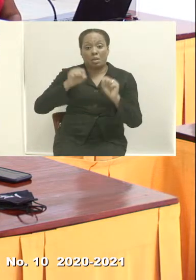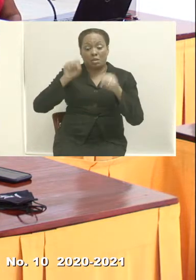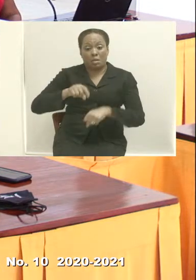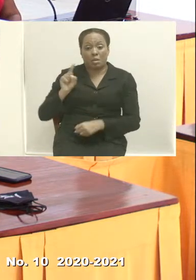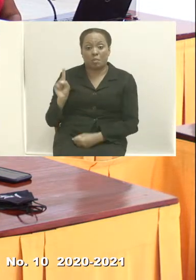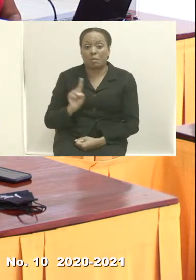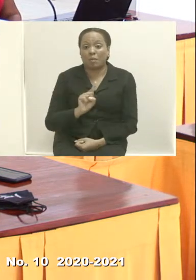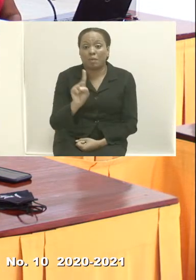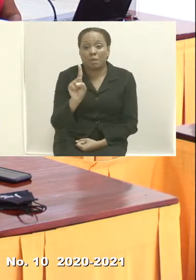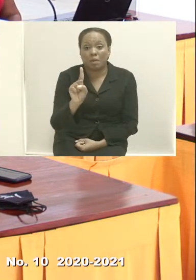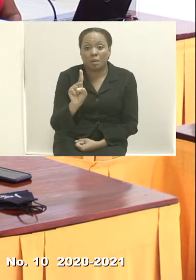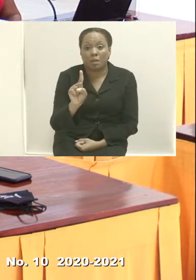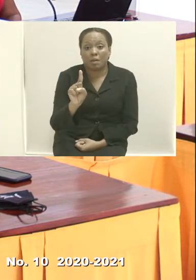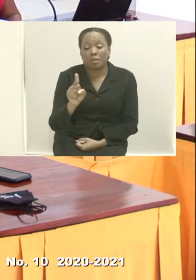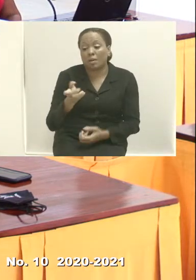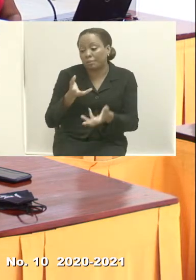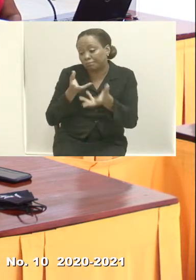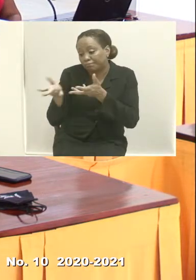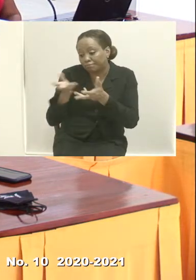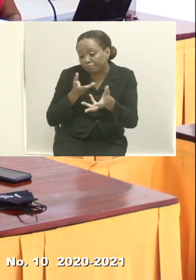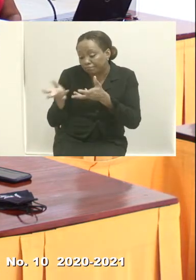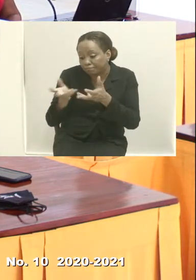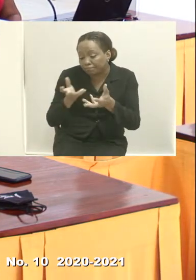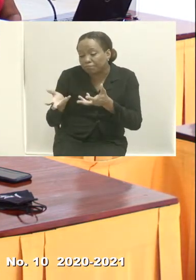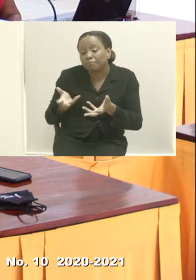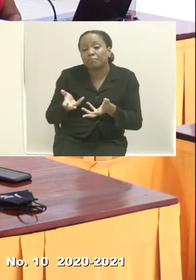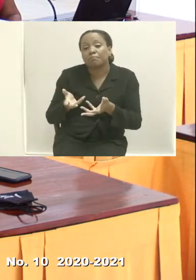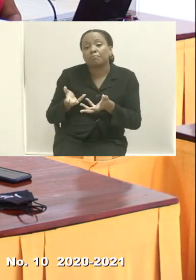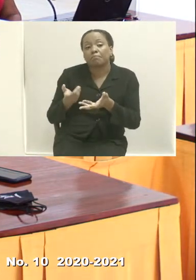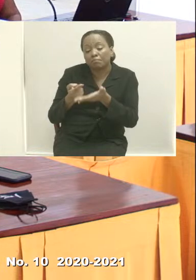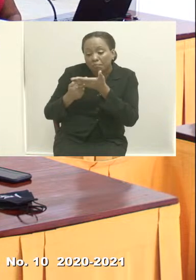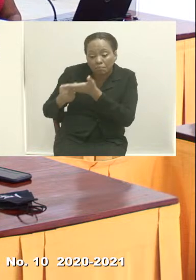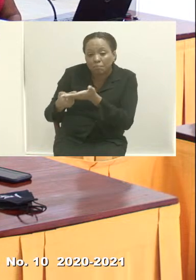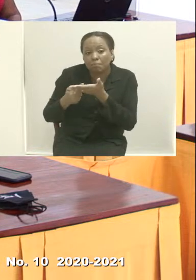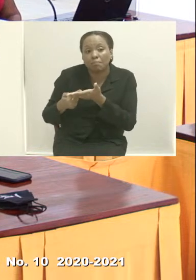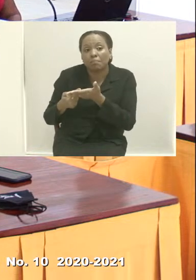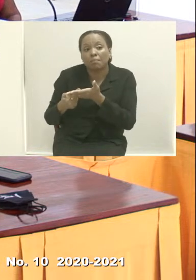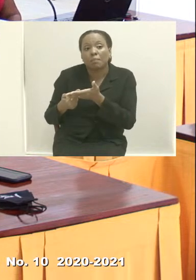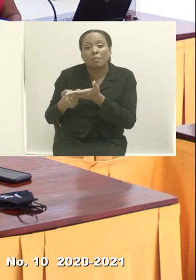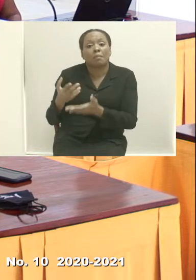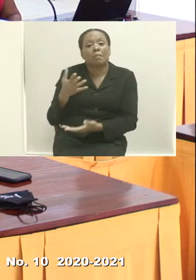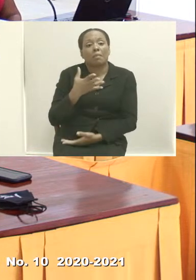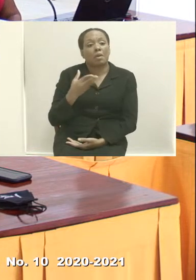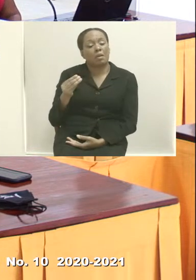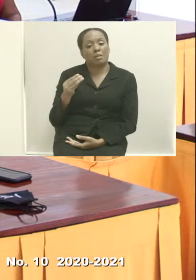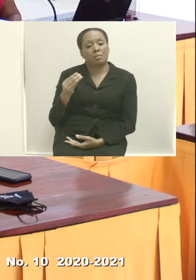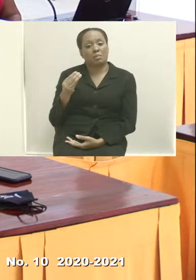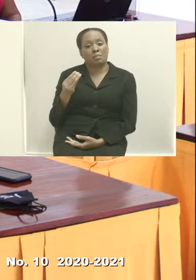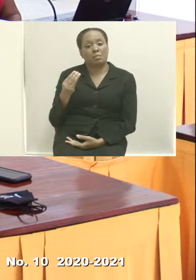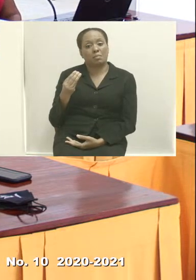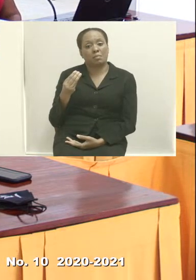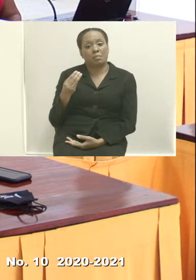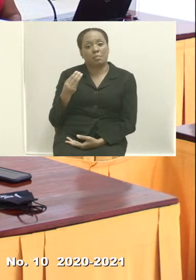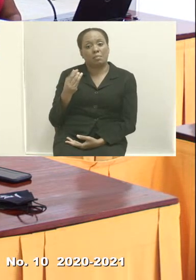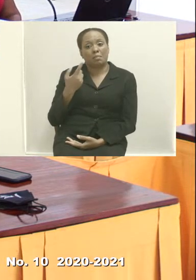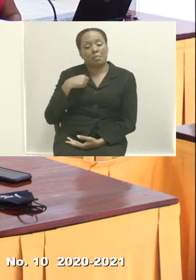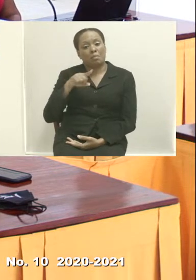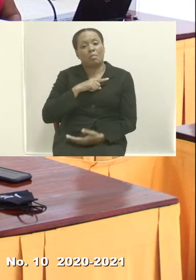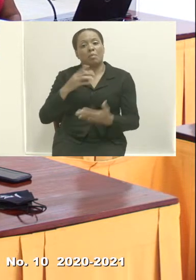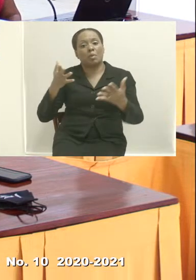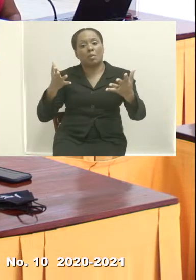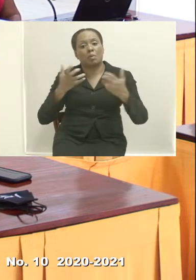have the kind of discussion that you want them to have, so that we can put them in a position where we want to be in order to